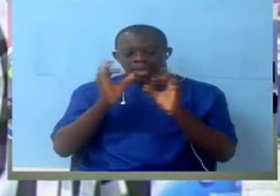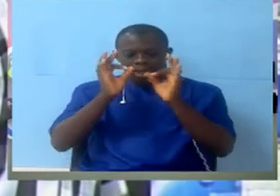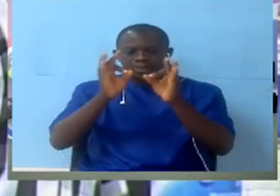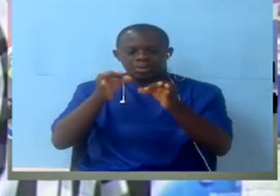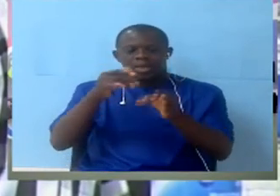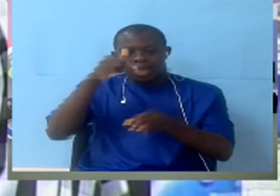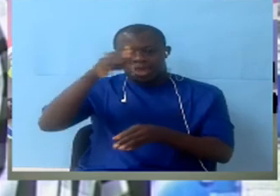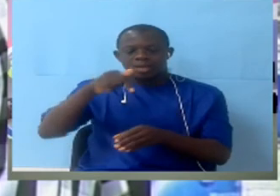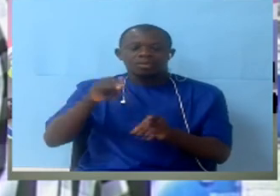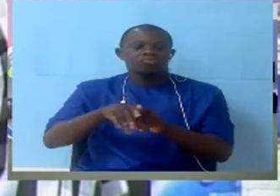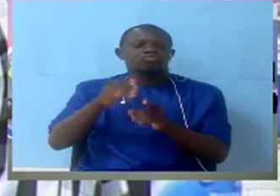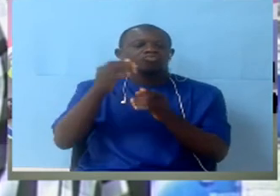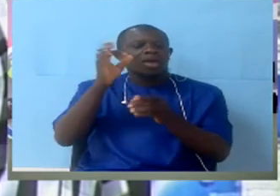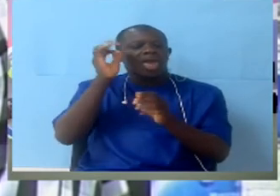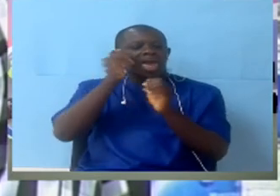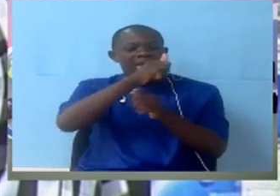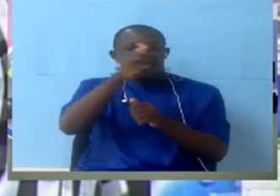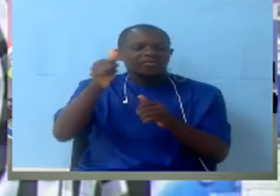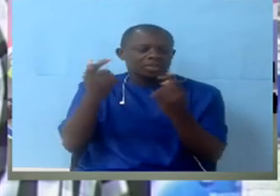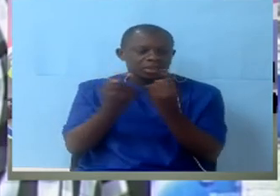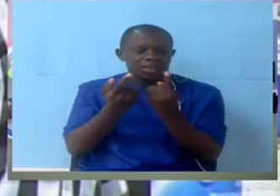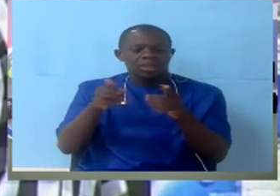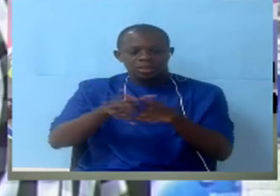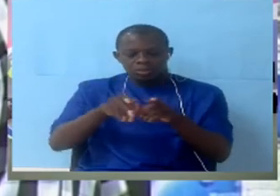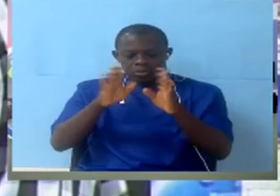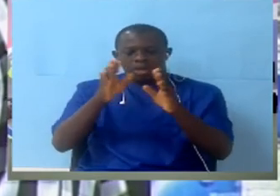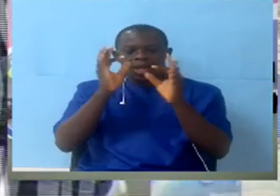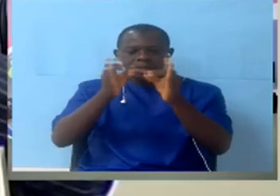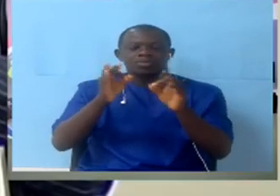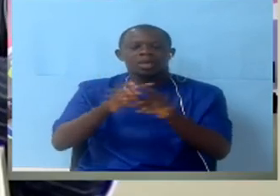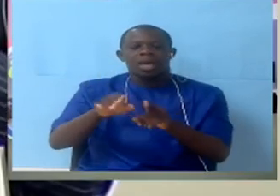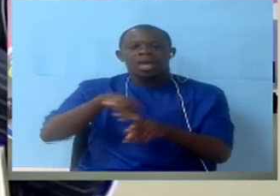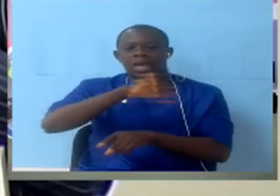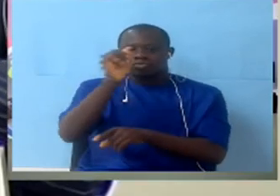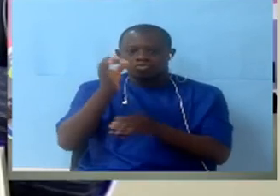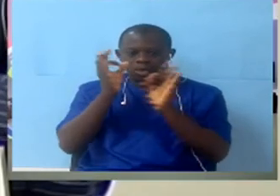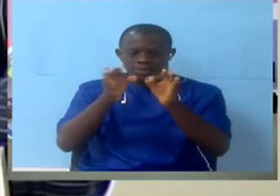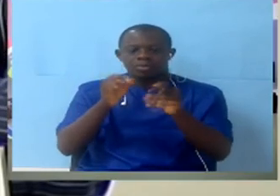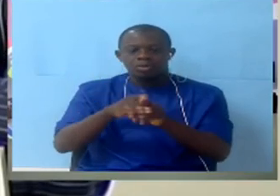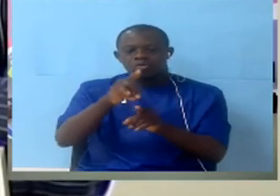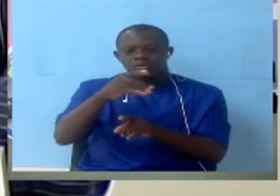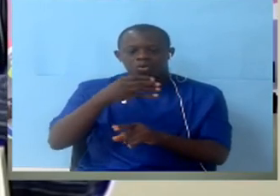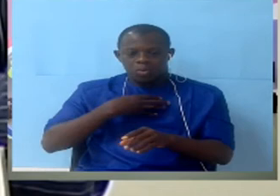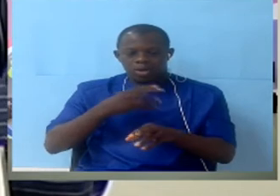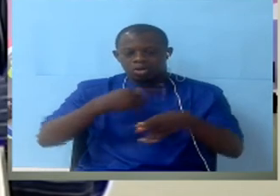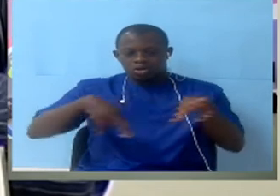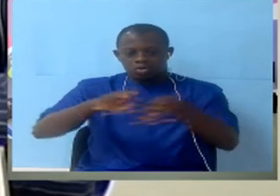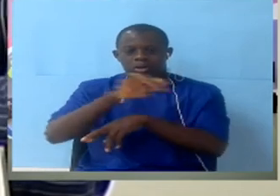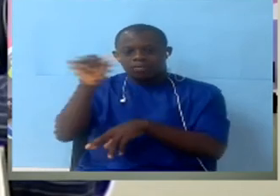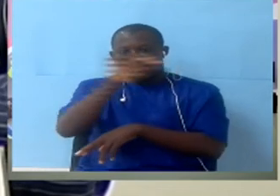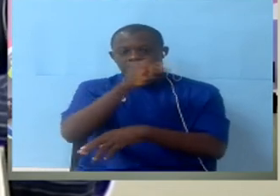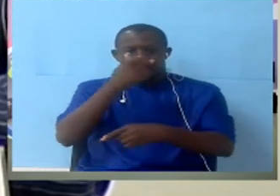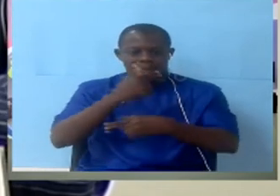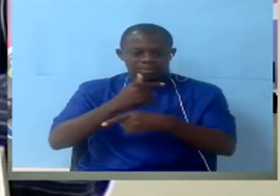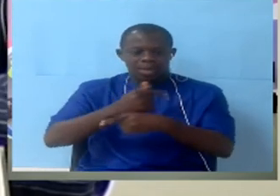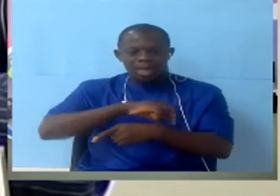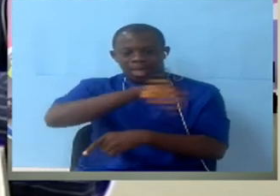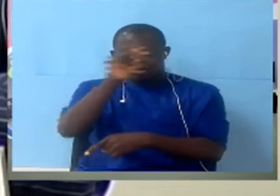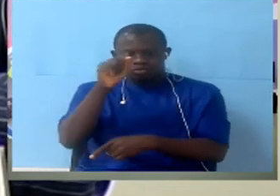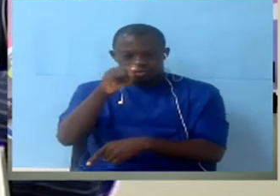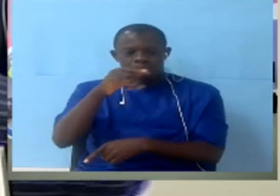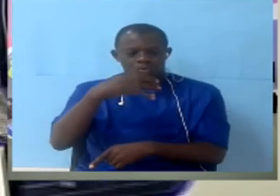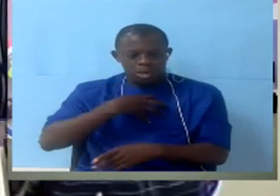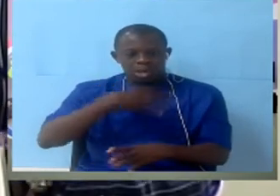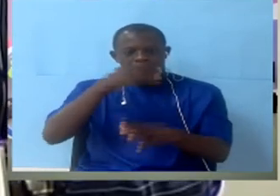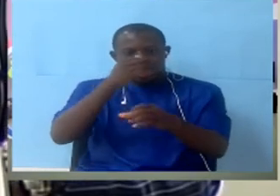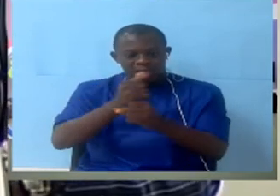I said everything to them as I stated here. And you explained to them that you wanted to return home and you wanted their